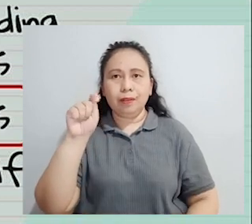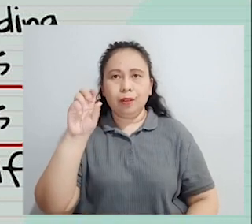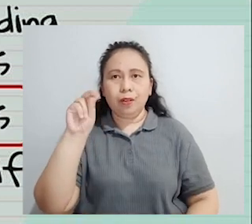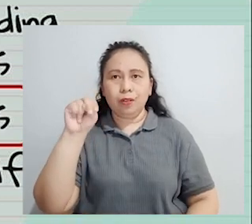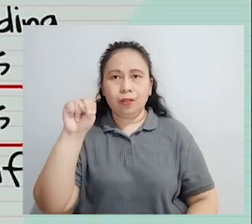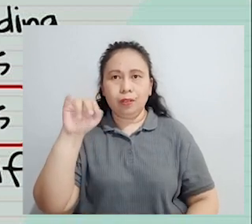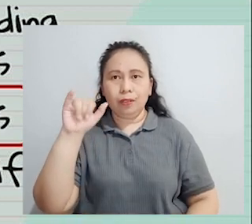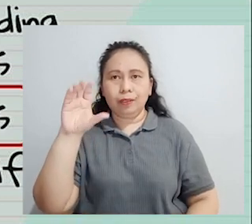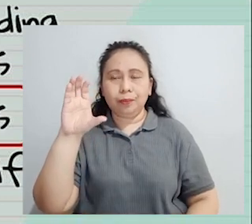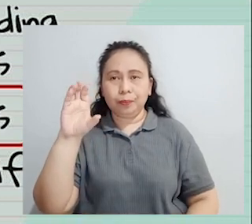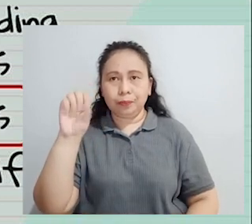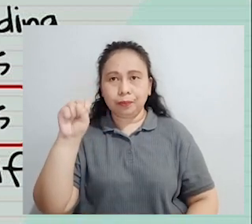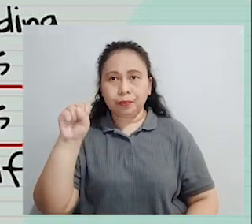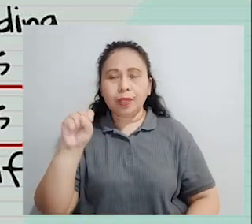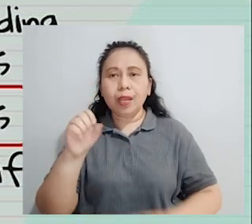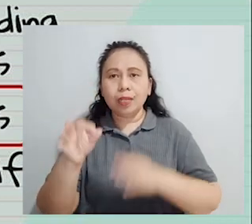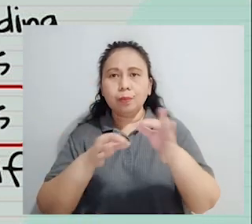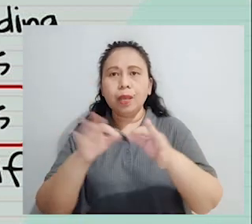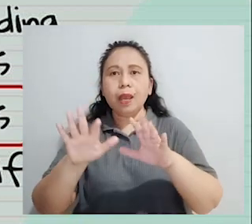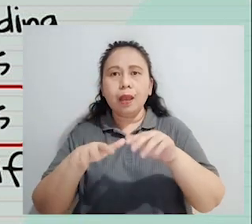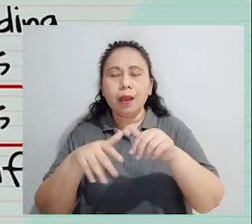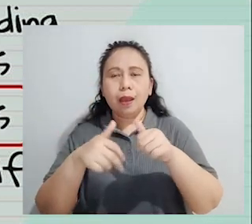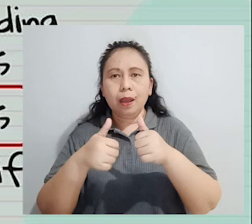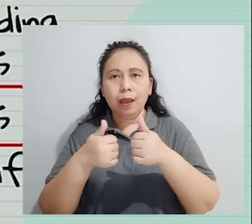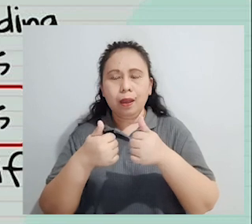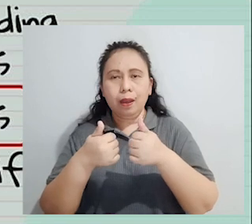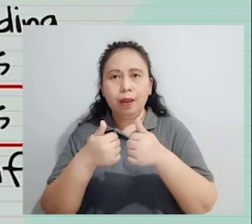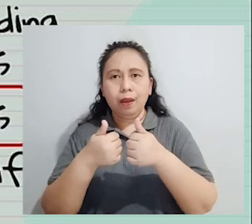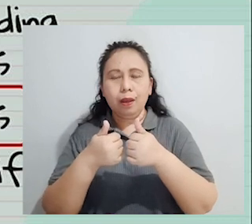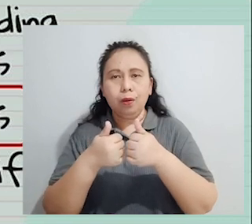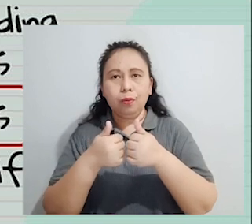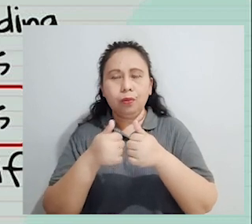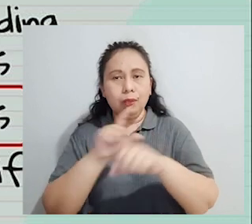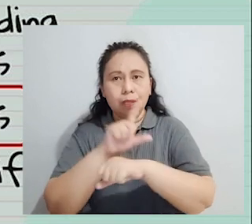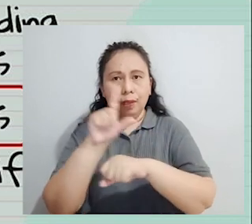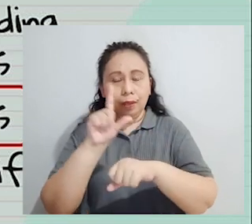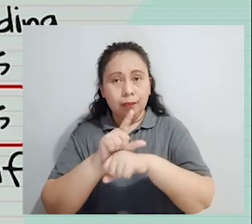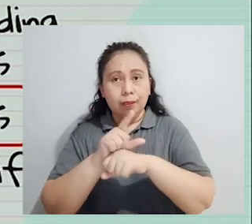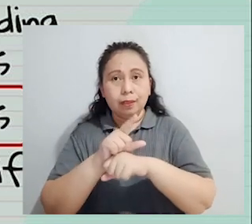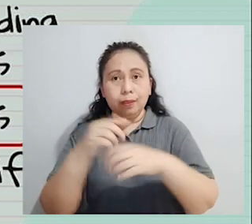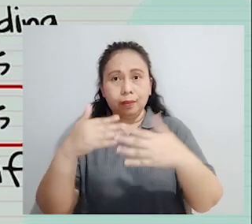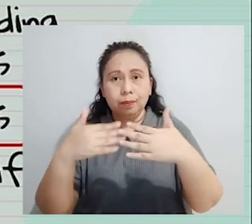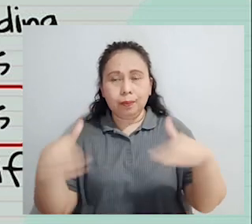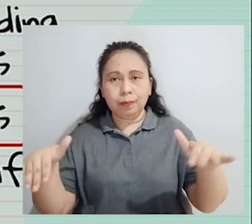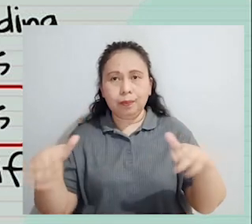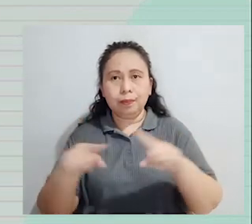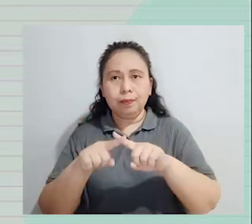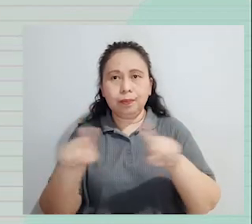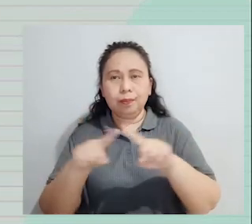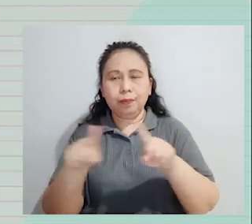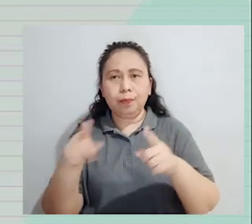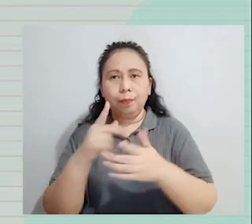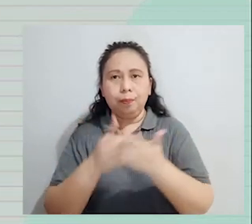also explains on how the crust is divided into large pieces of lands.